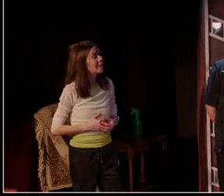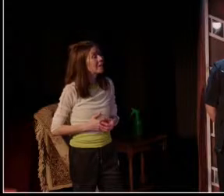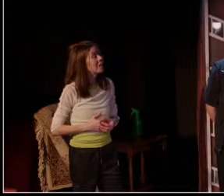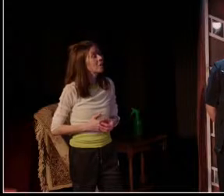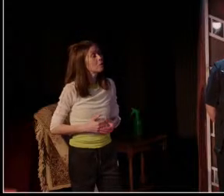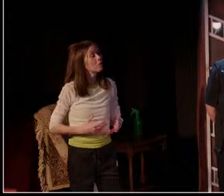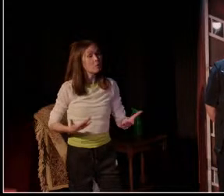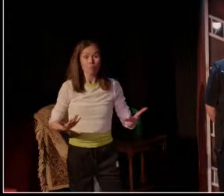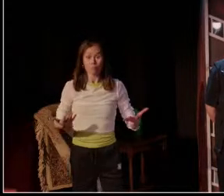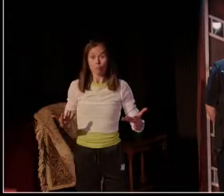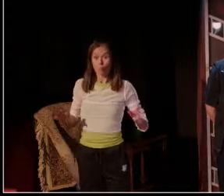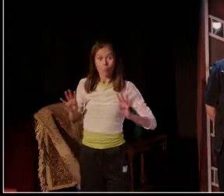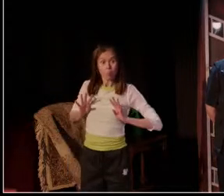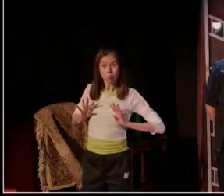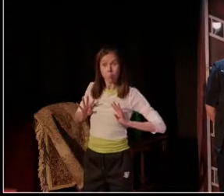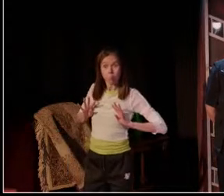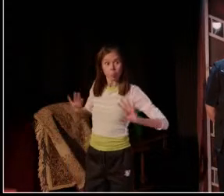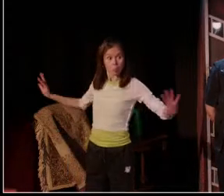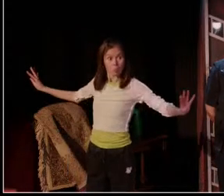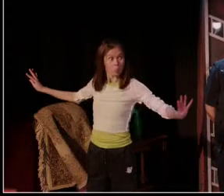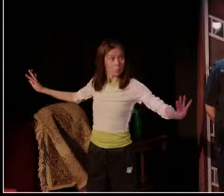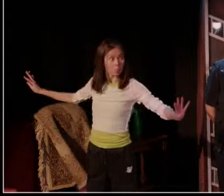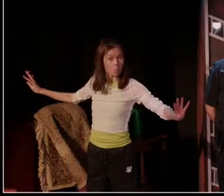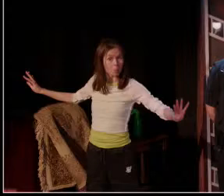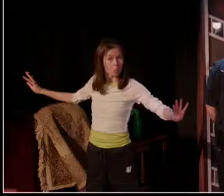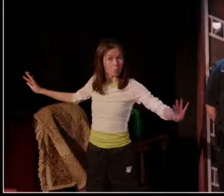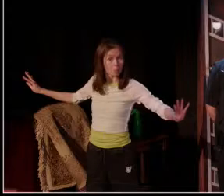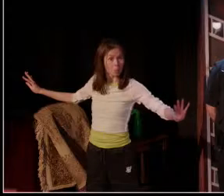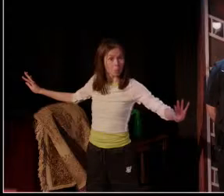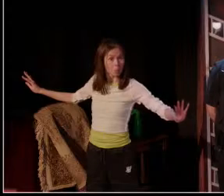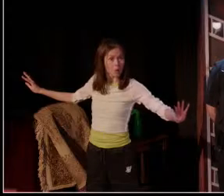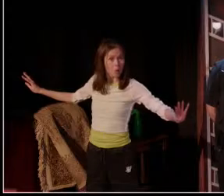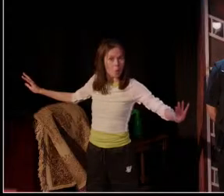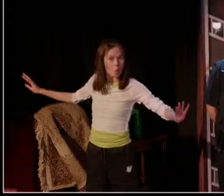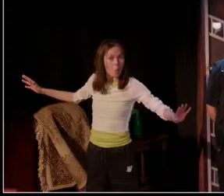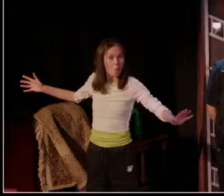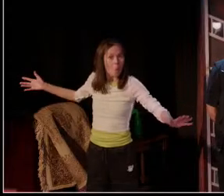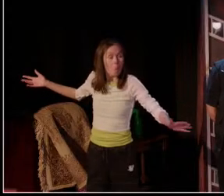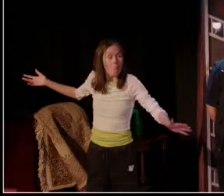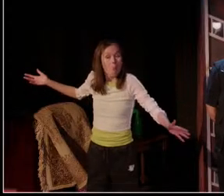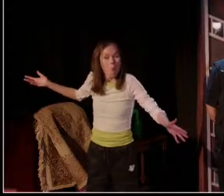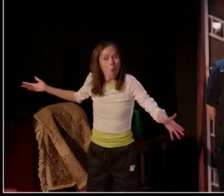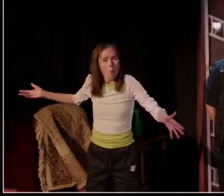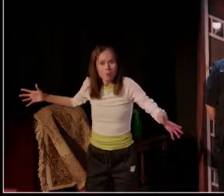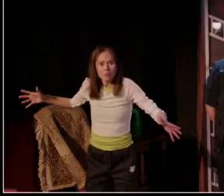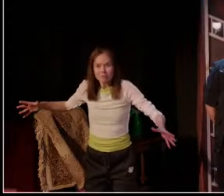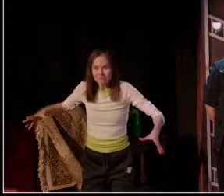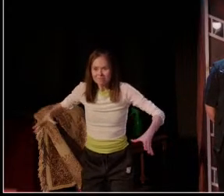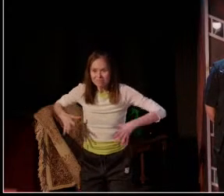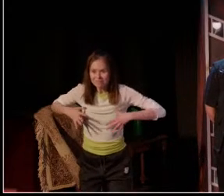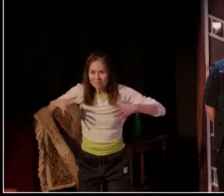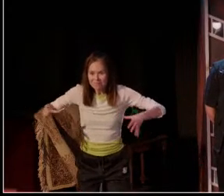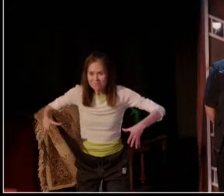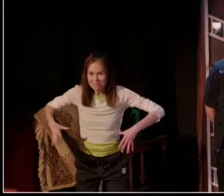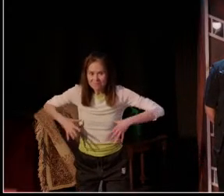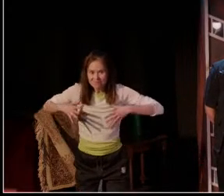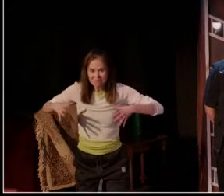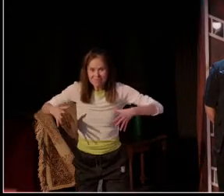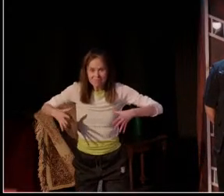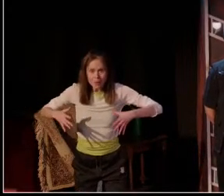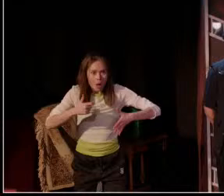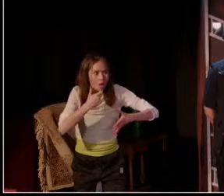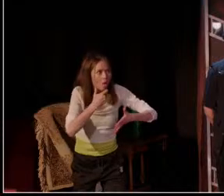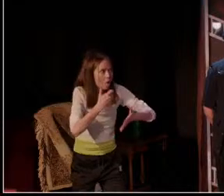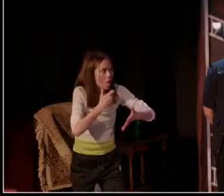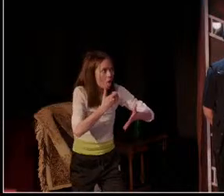Either retreat and leave this place, or prepare yourselves for more amazement. If